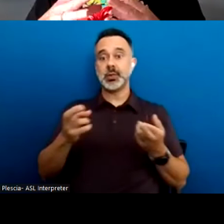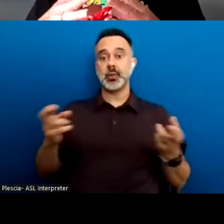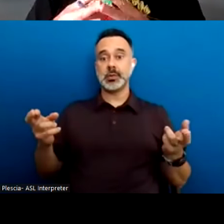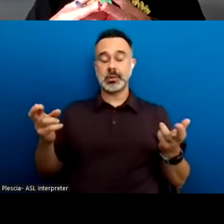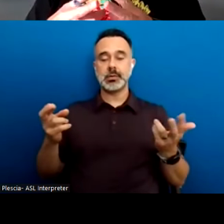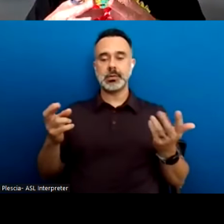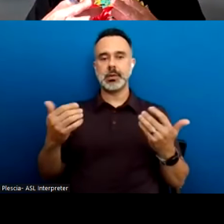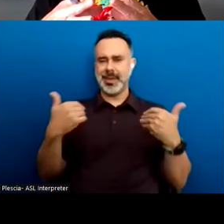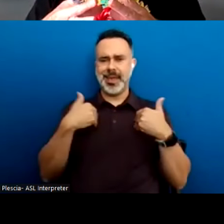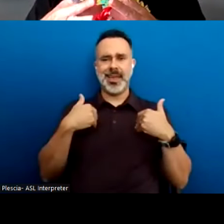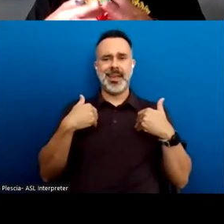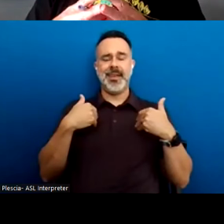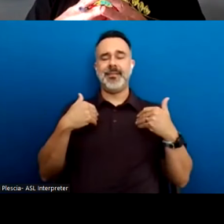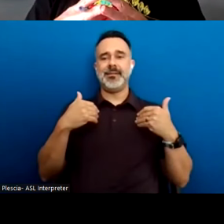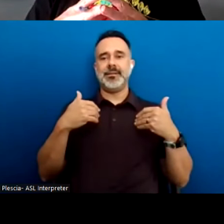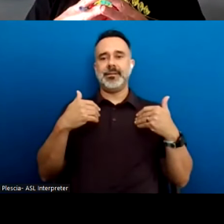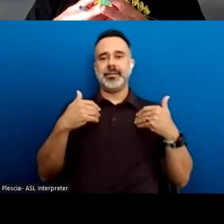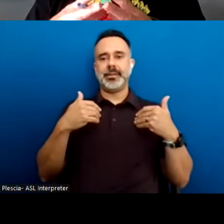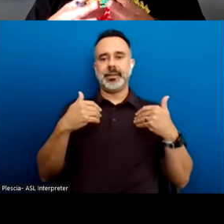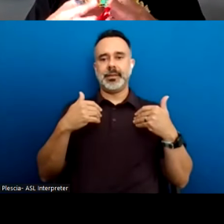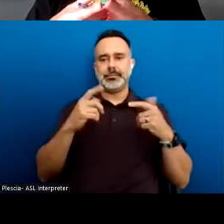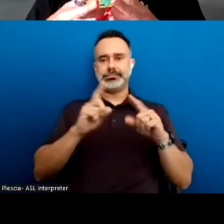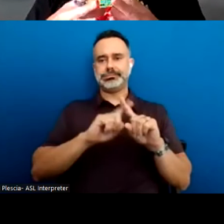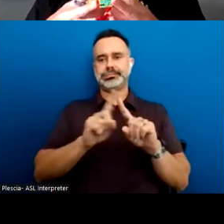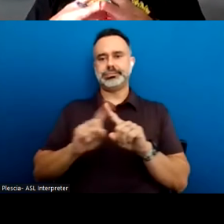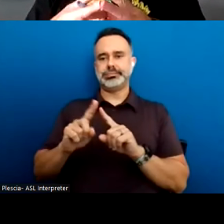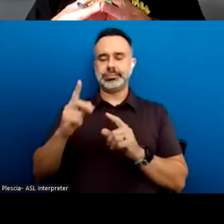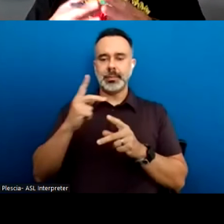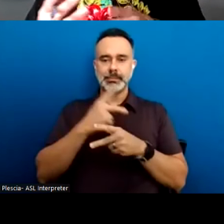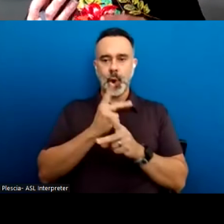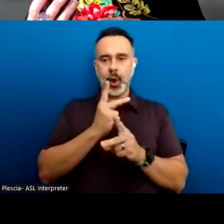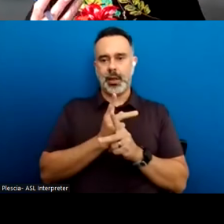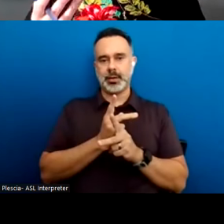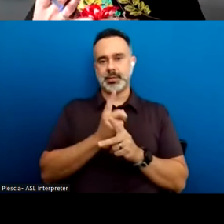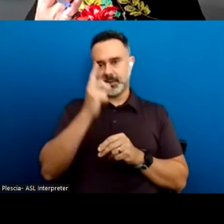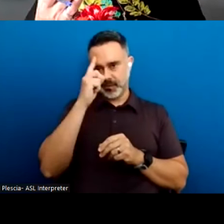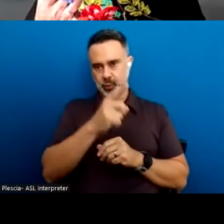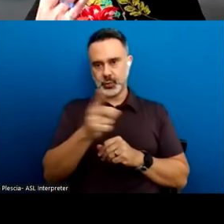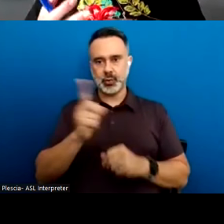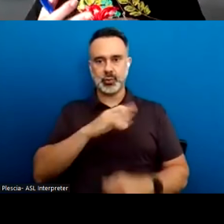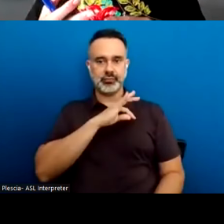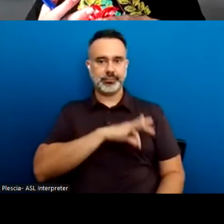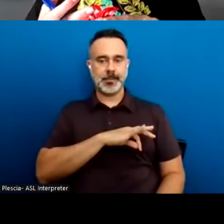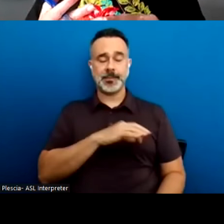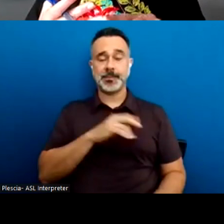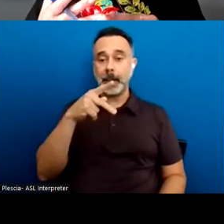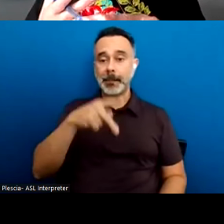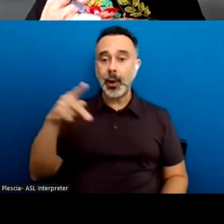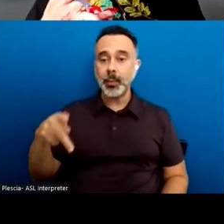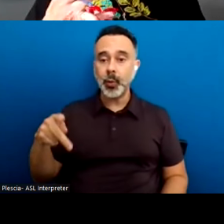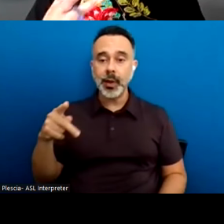so many different products for you to use. So they've got PowerPoint presentations, they've got a